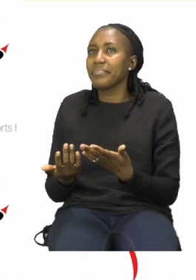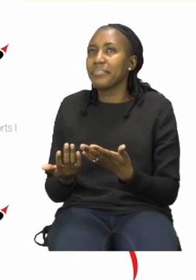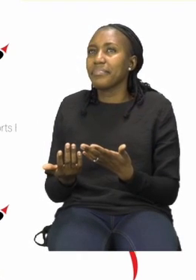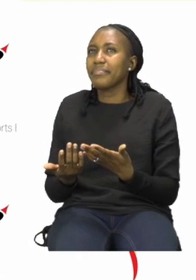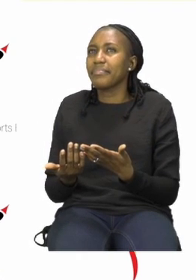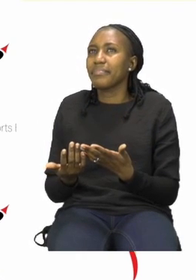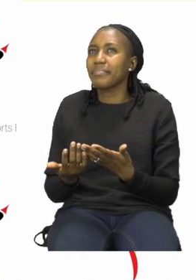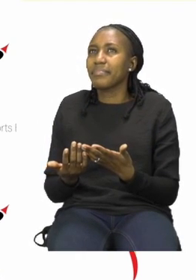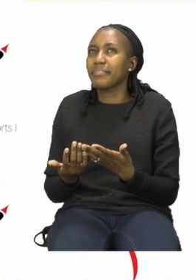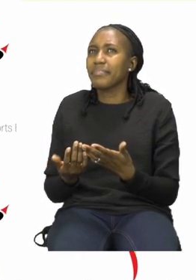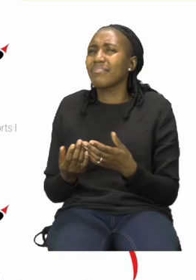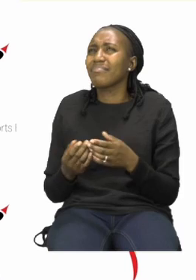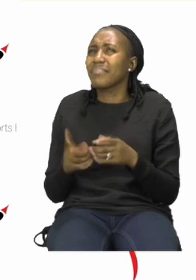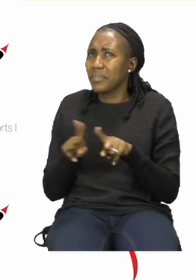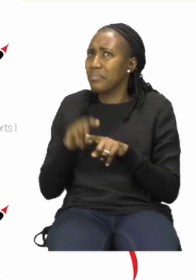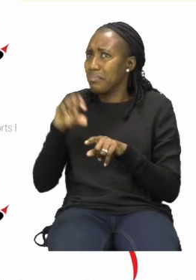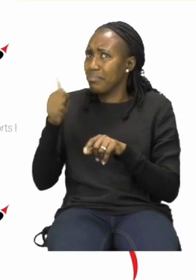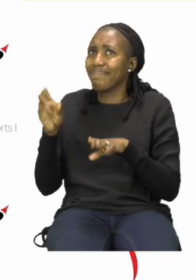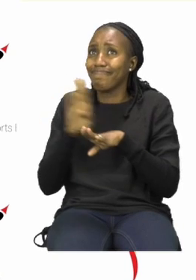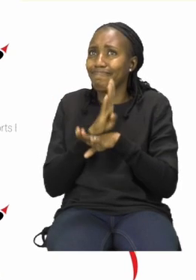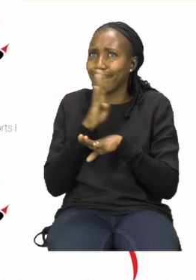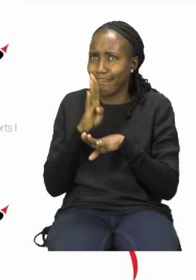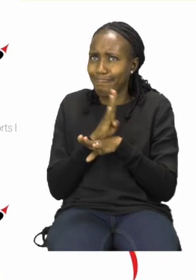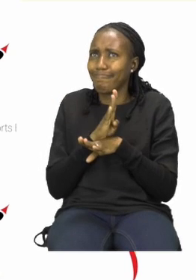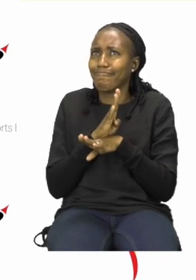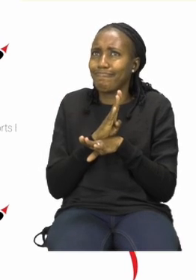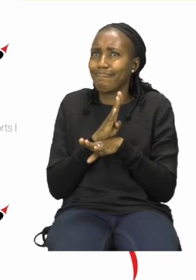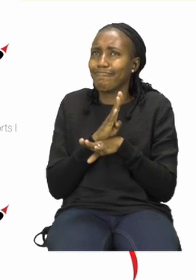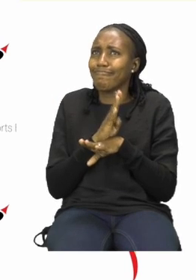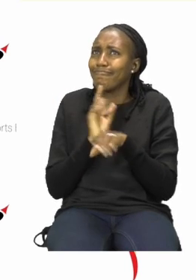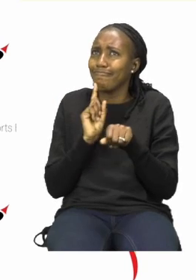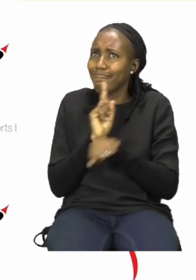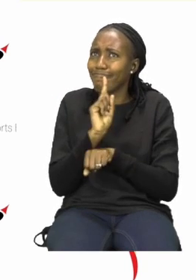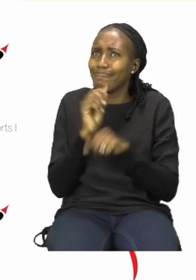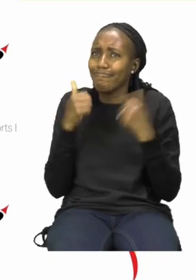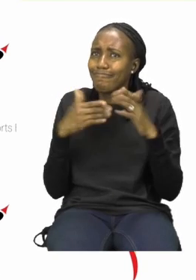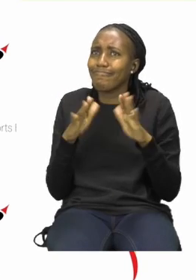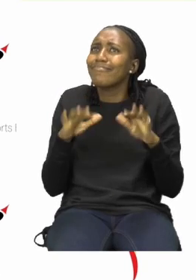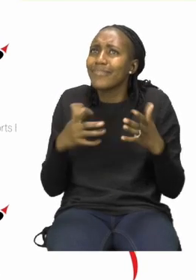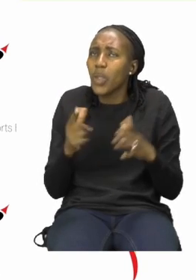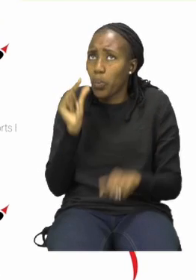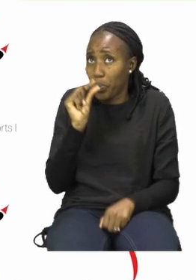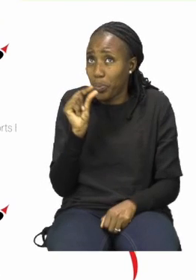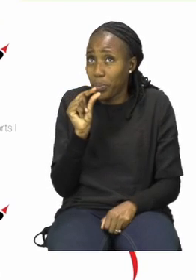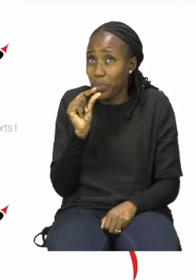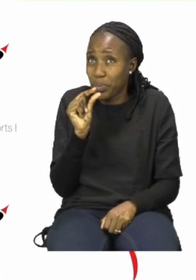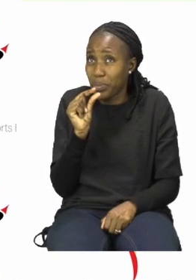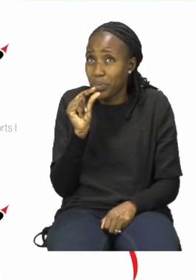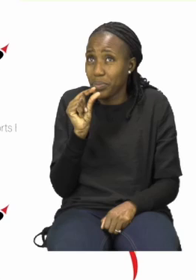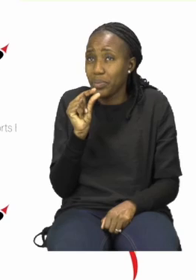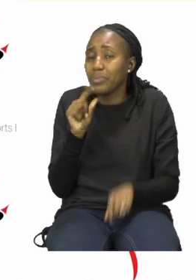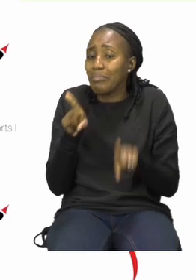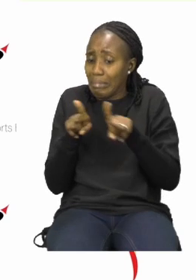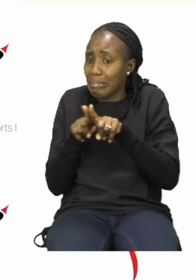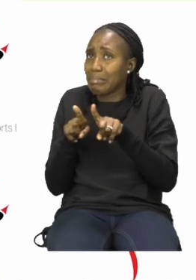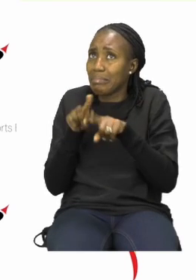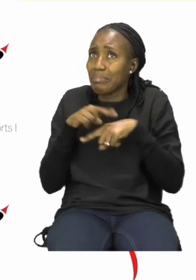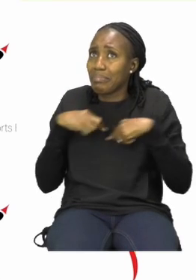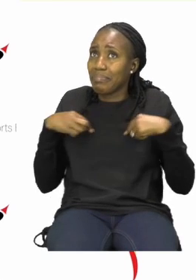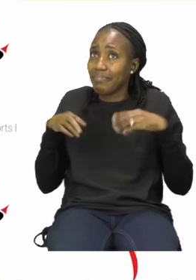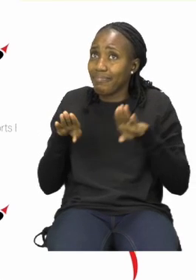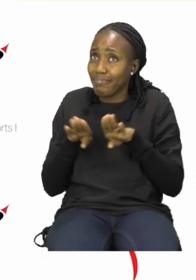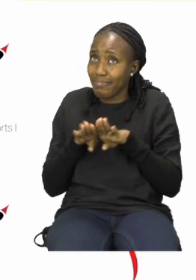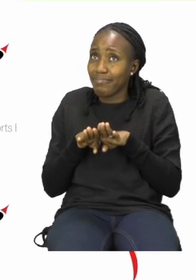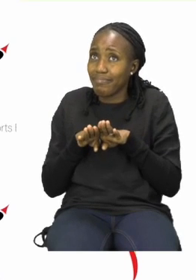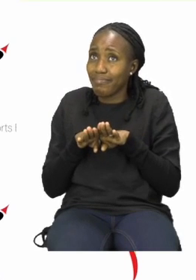Like any business, I suppose, you start very small, and that is what we're doing with the assistance